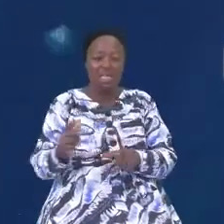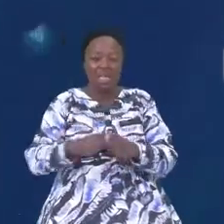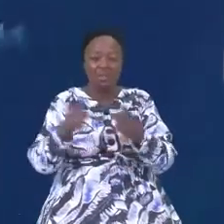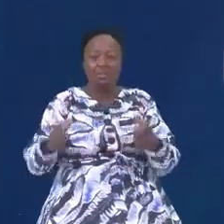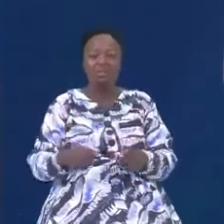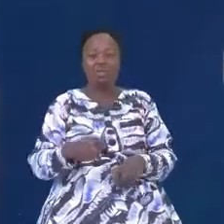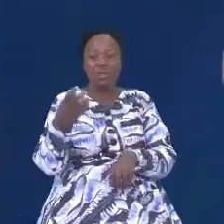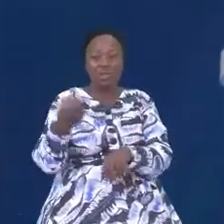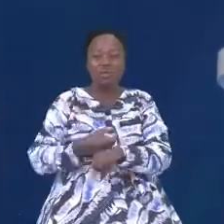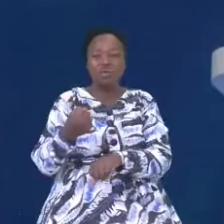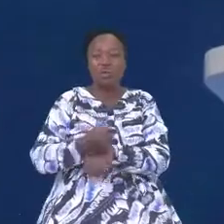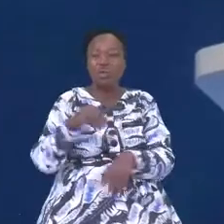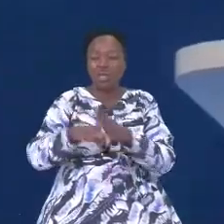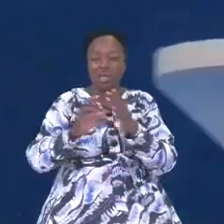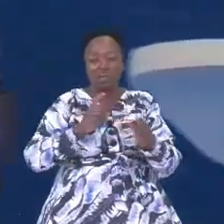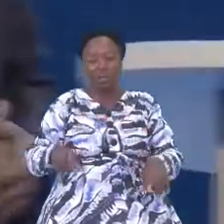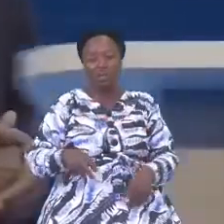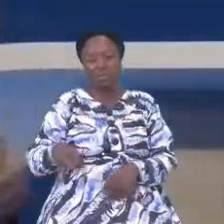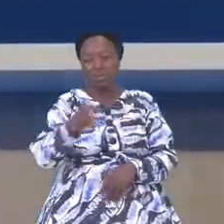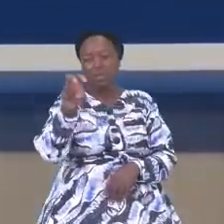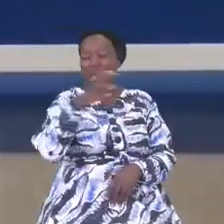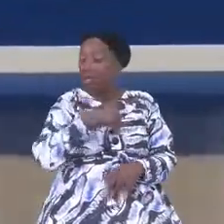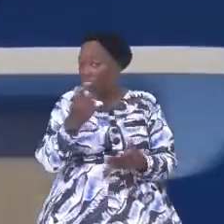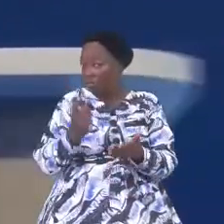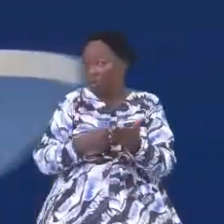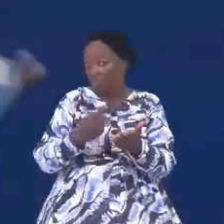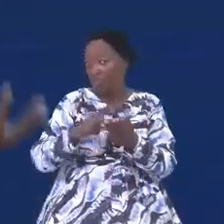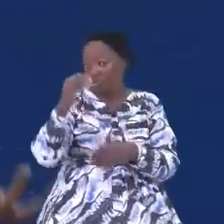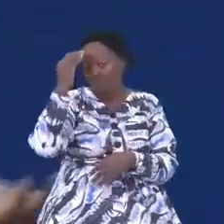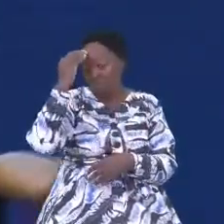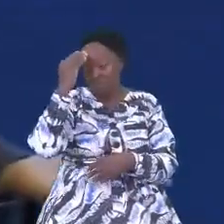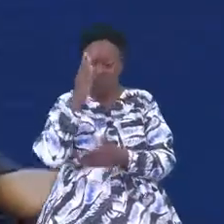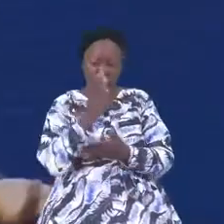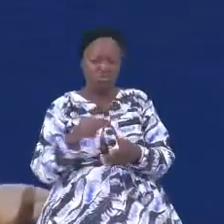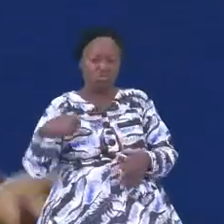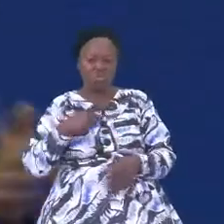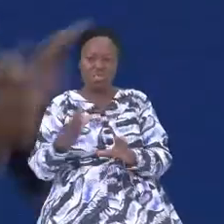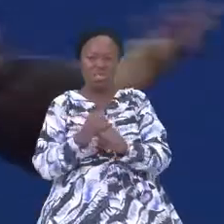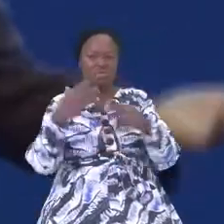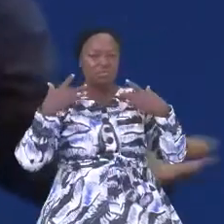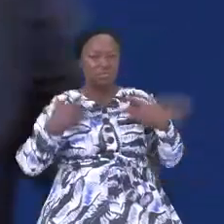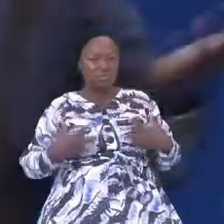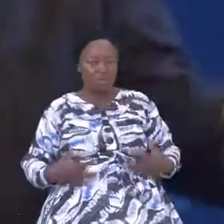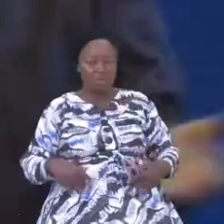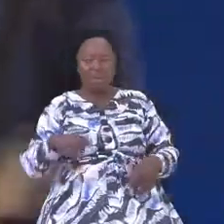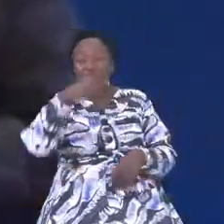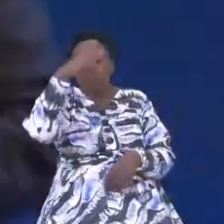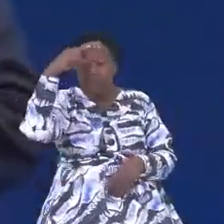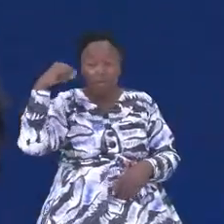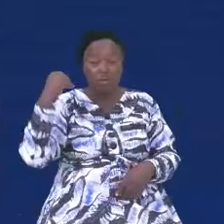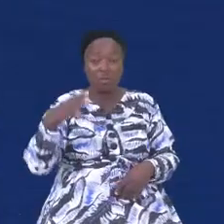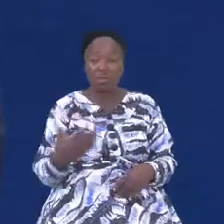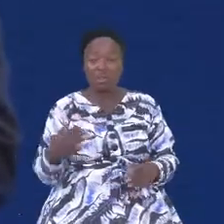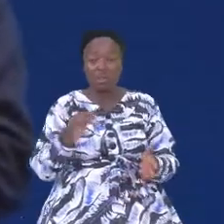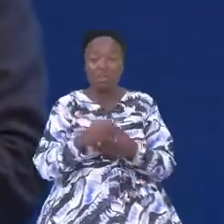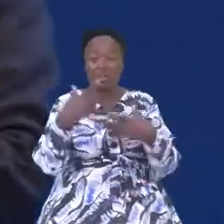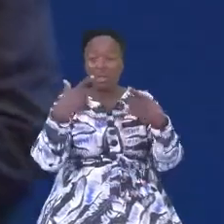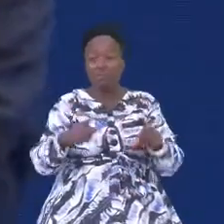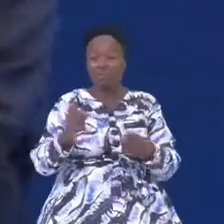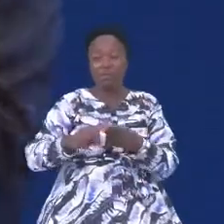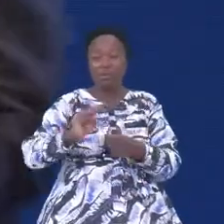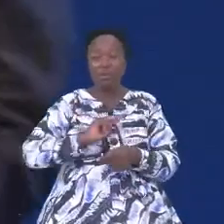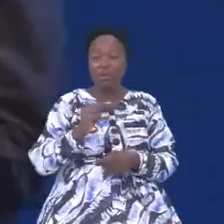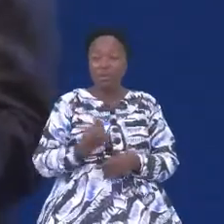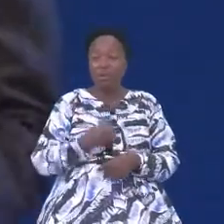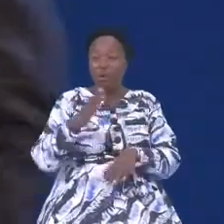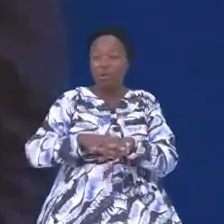our journey. And sometimes, you know, we get discouraged because of the things happening to us